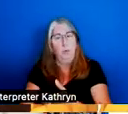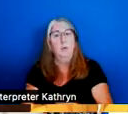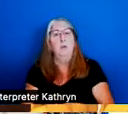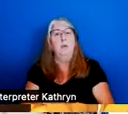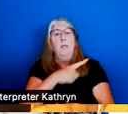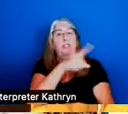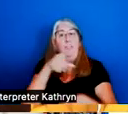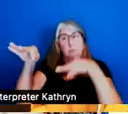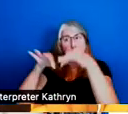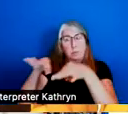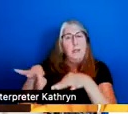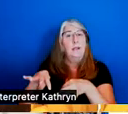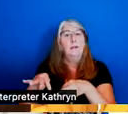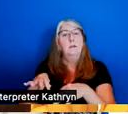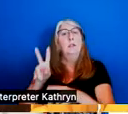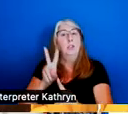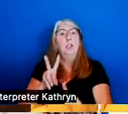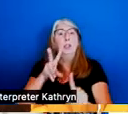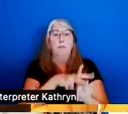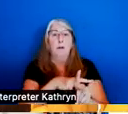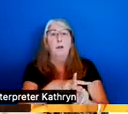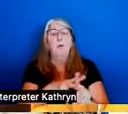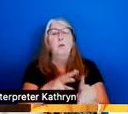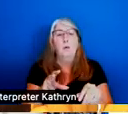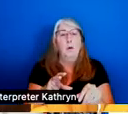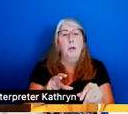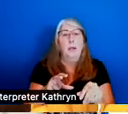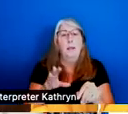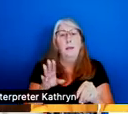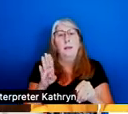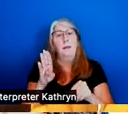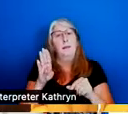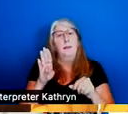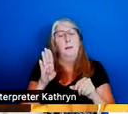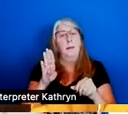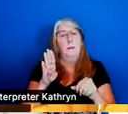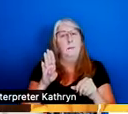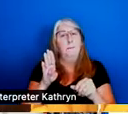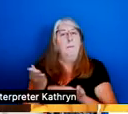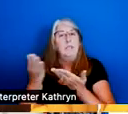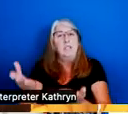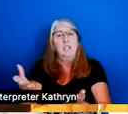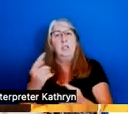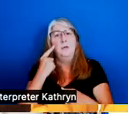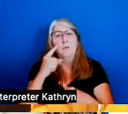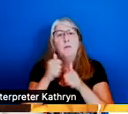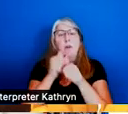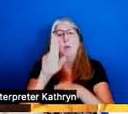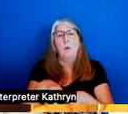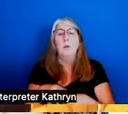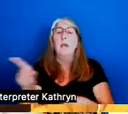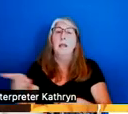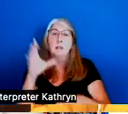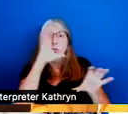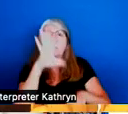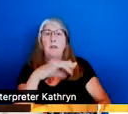her, that she could file for a VAWA petition. And then they found me to represent her in family court, because